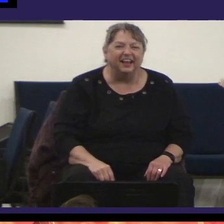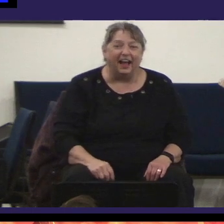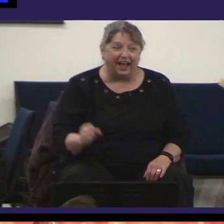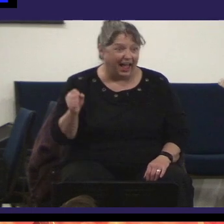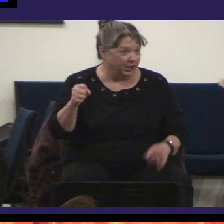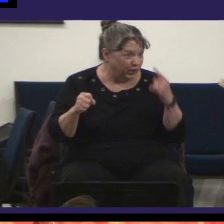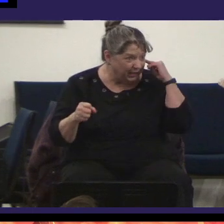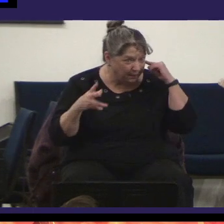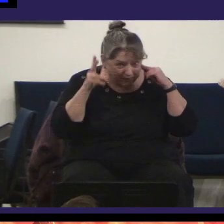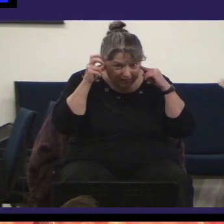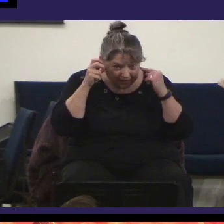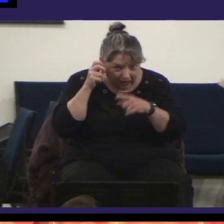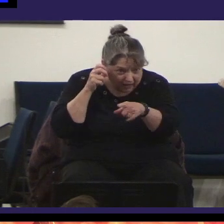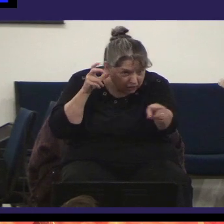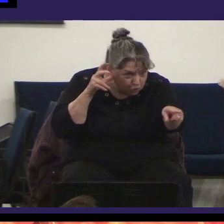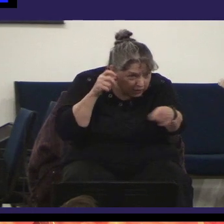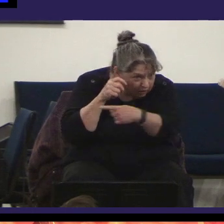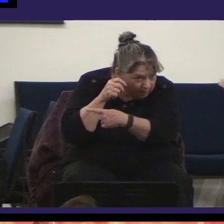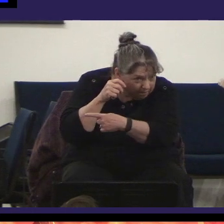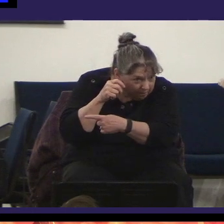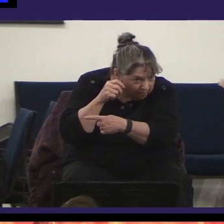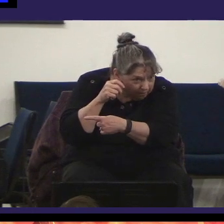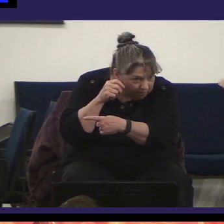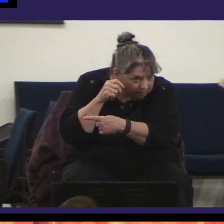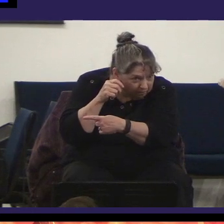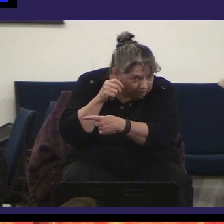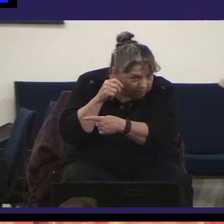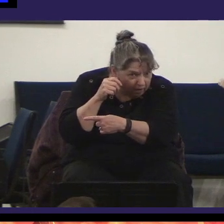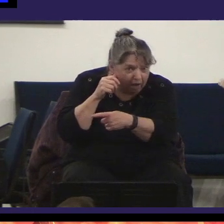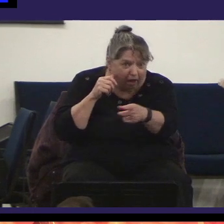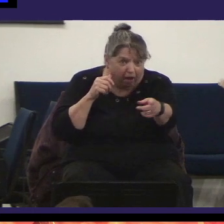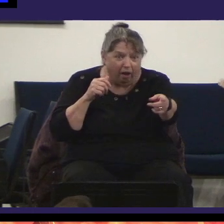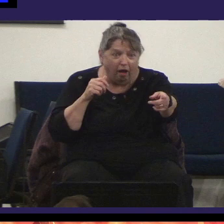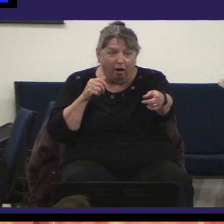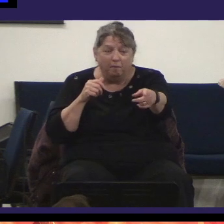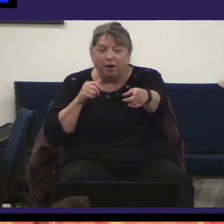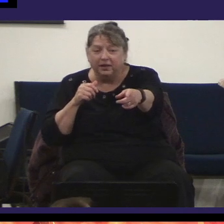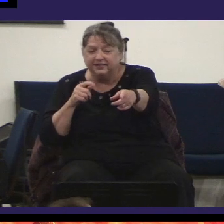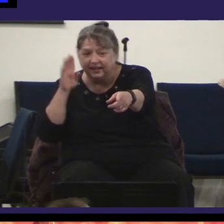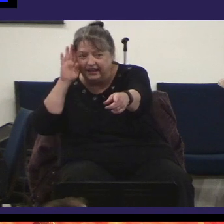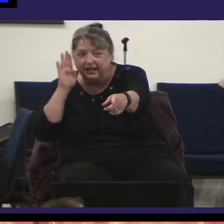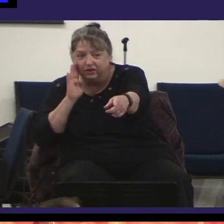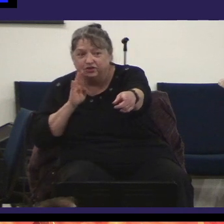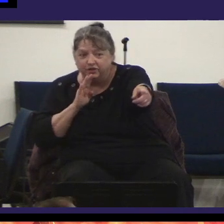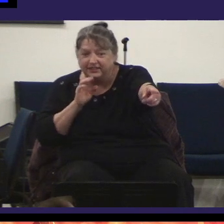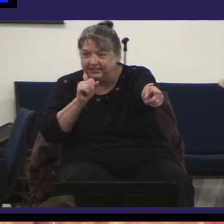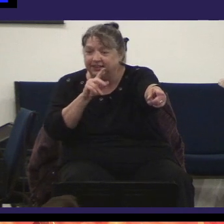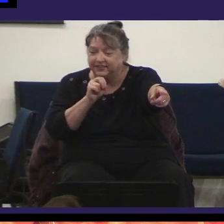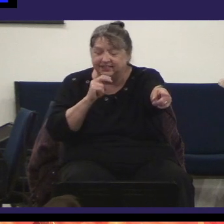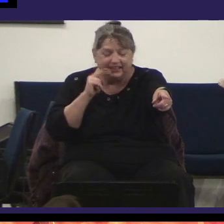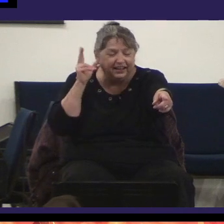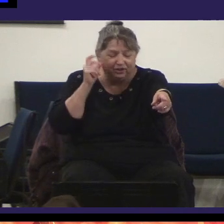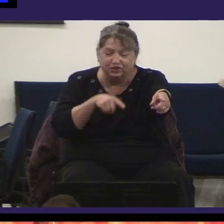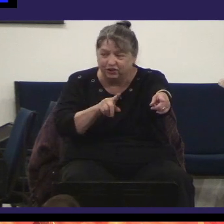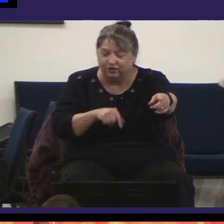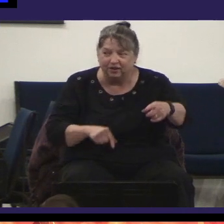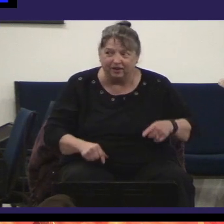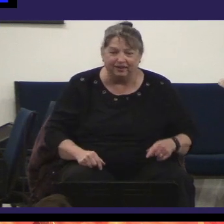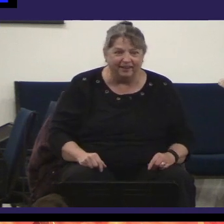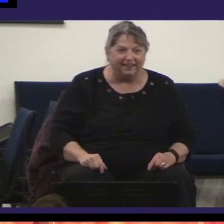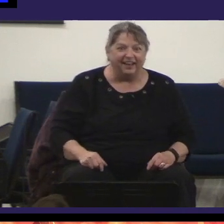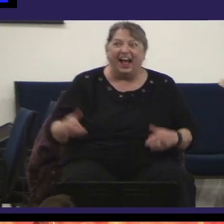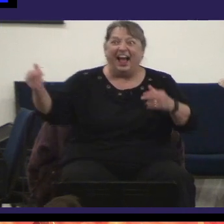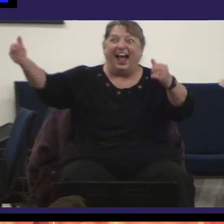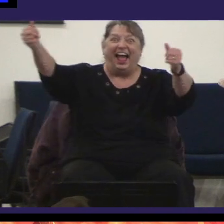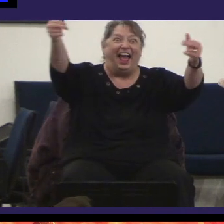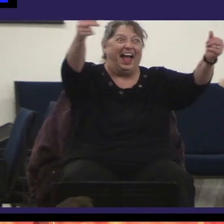me? Cool. Hey, there we go. Oh, Marlon said he hears you. Oh,